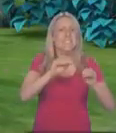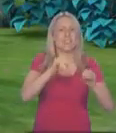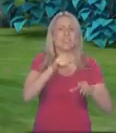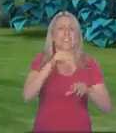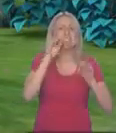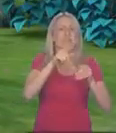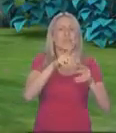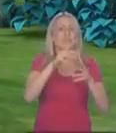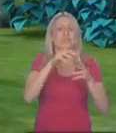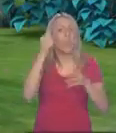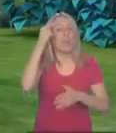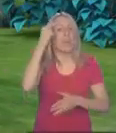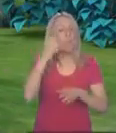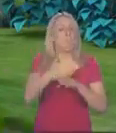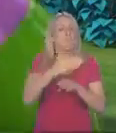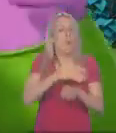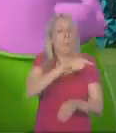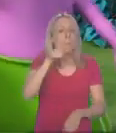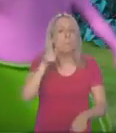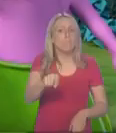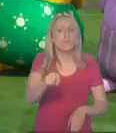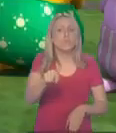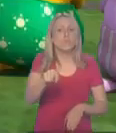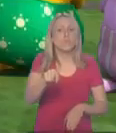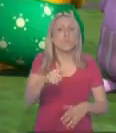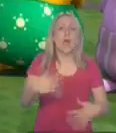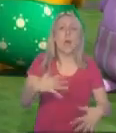It's designed to teach you to think before you push.